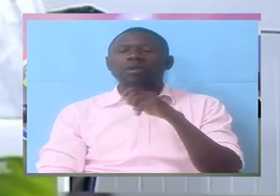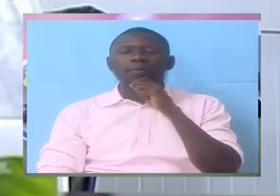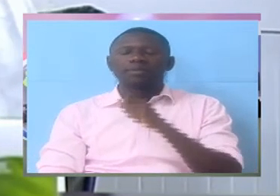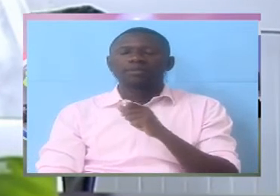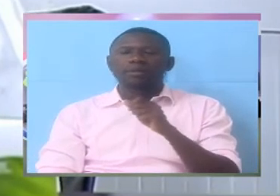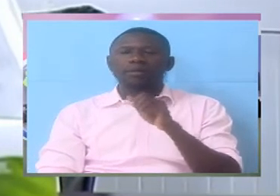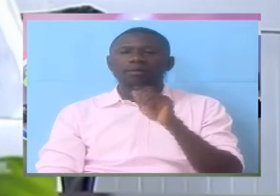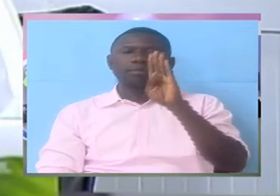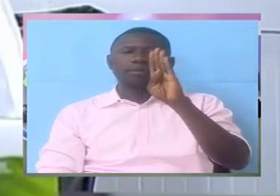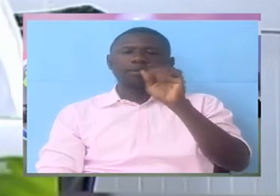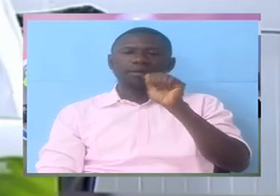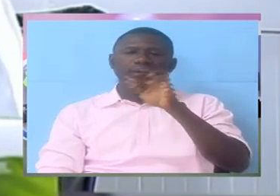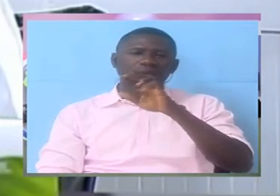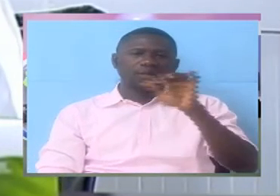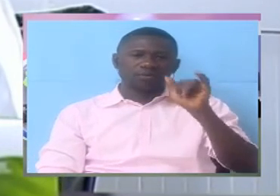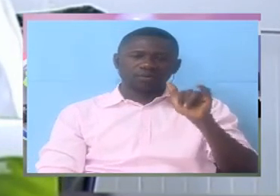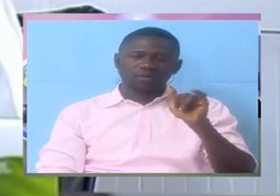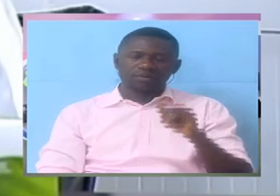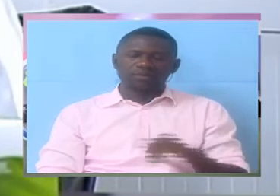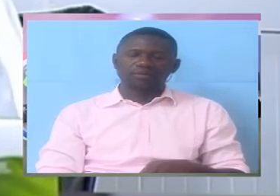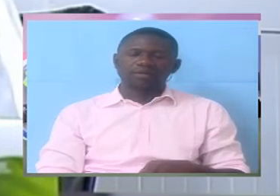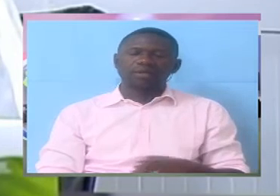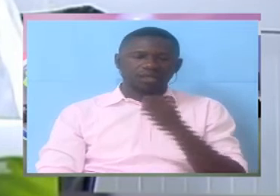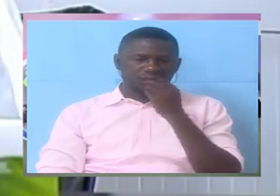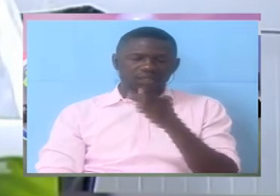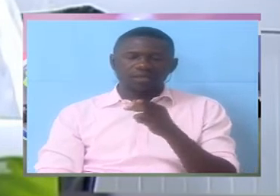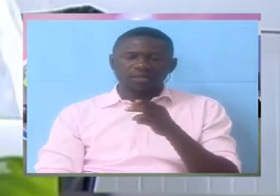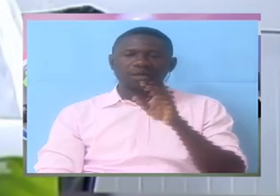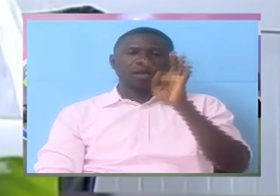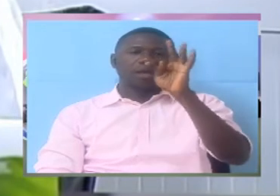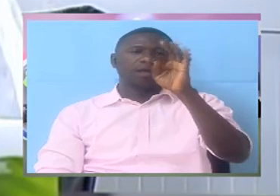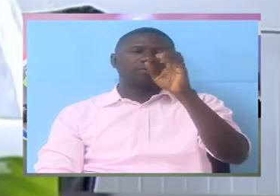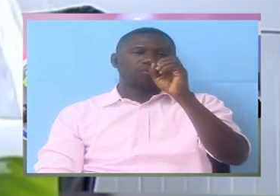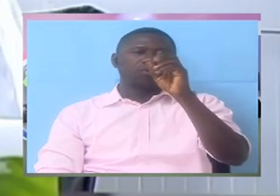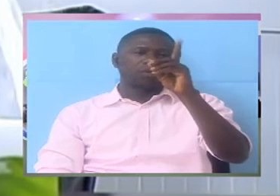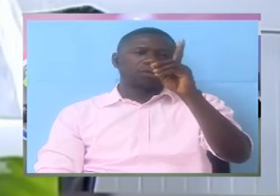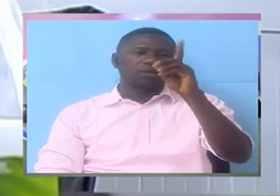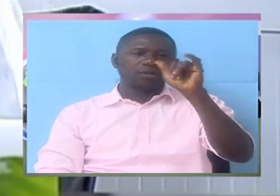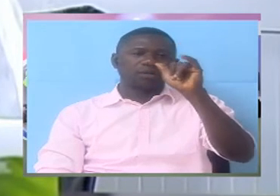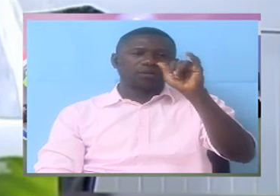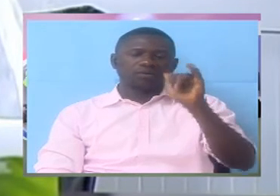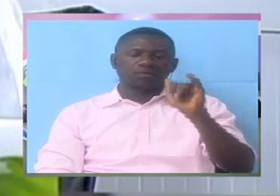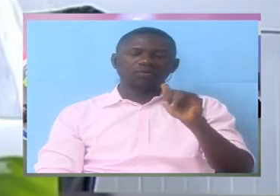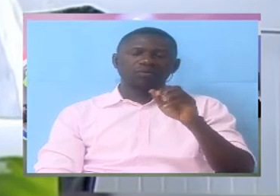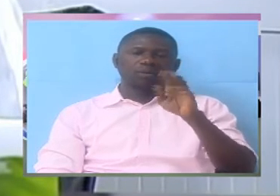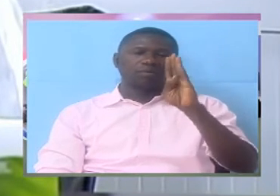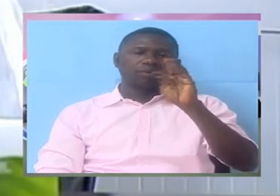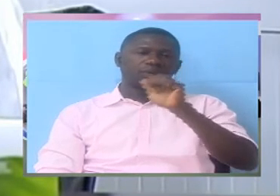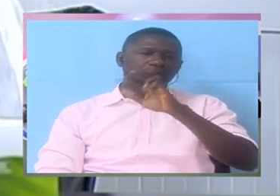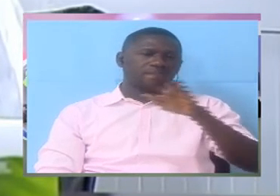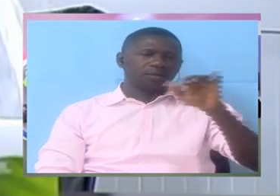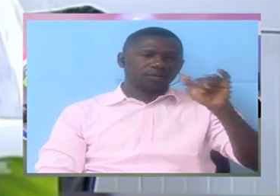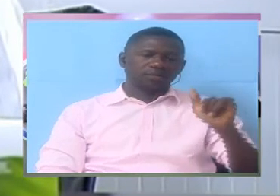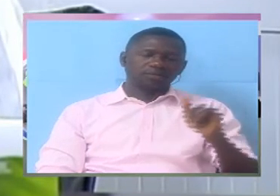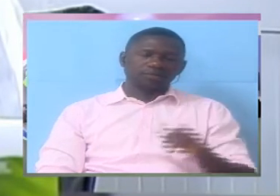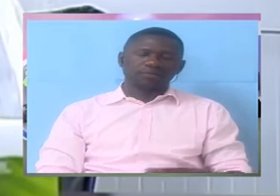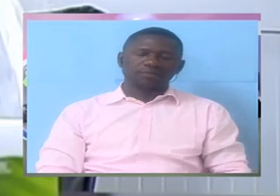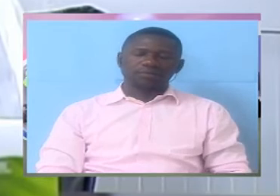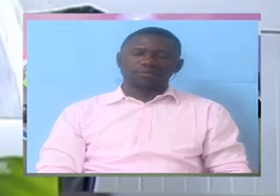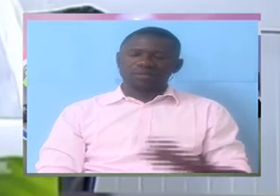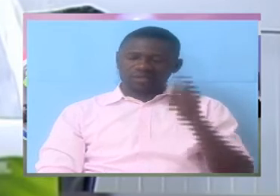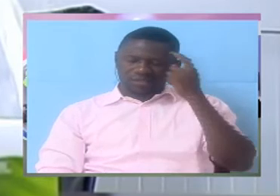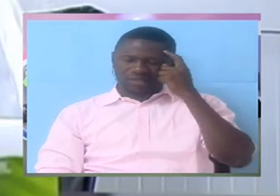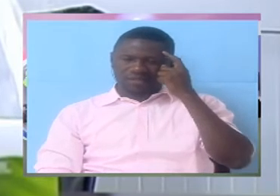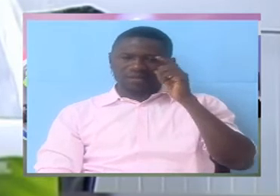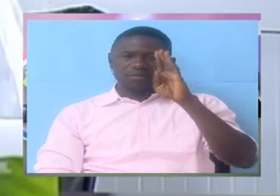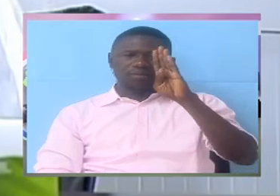Juma. Fode. Mm-hmm. I think Baba Dindin was raised twice, and then Baba Saho also. Ngamira